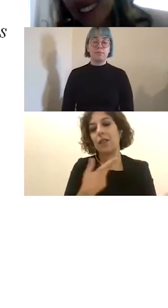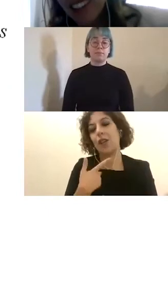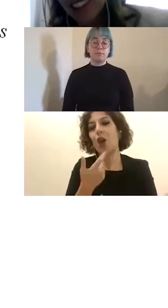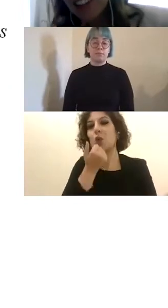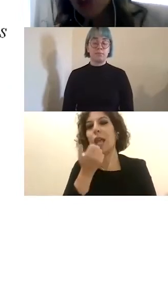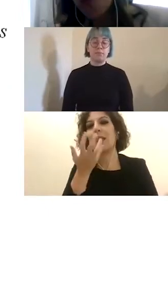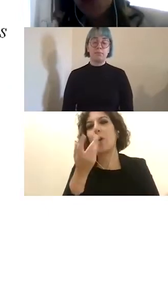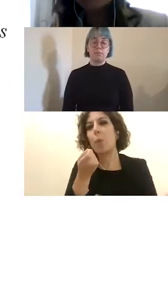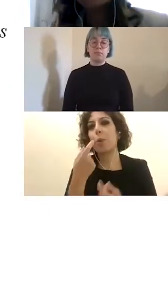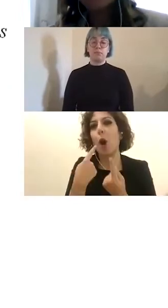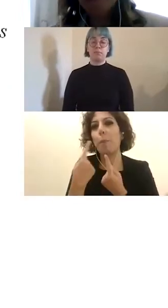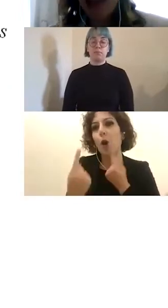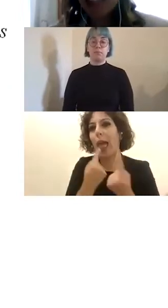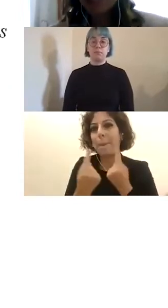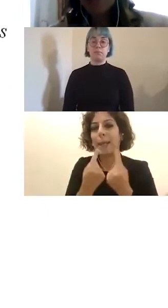and